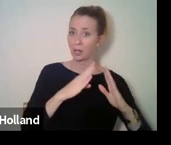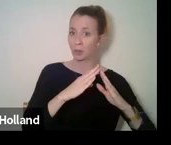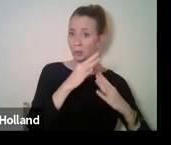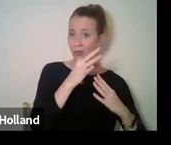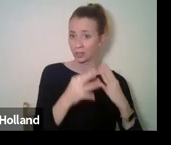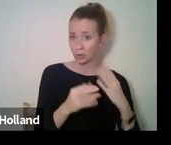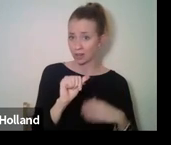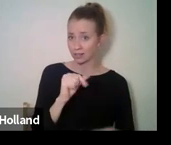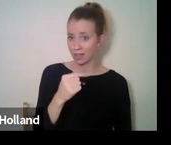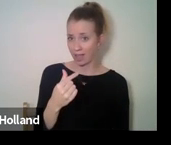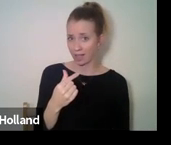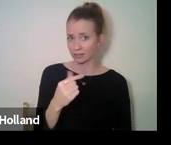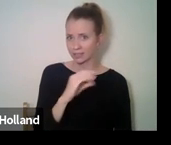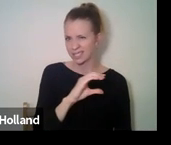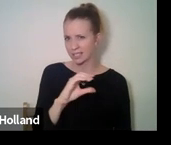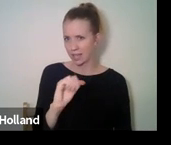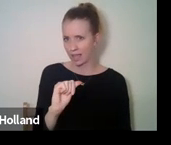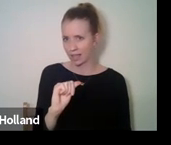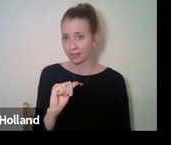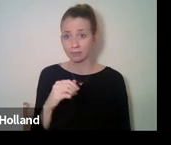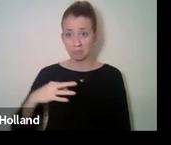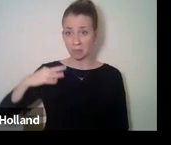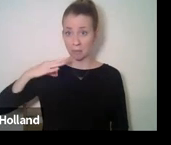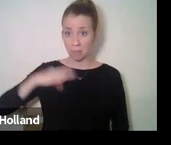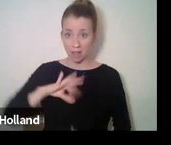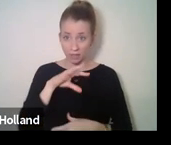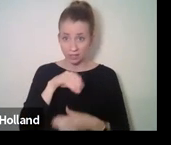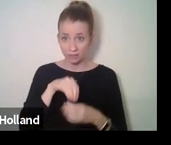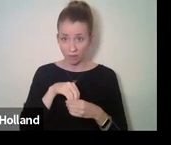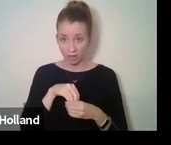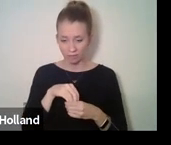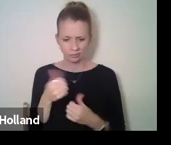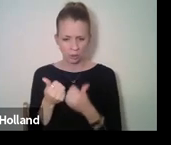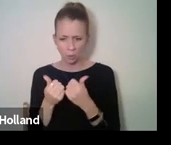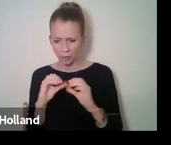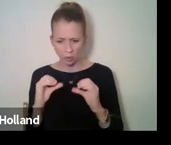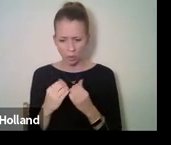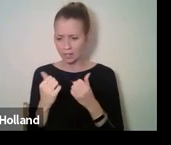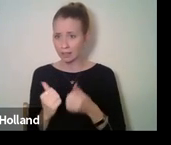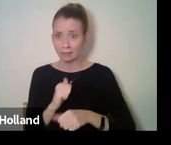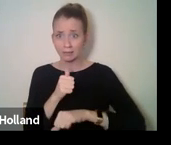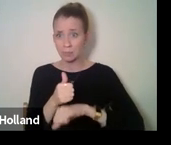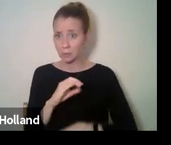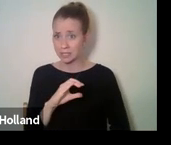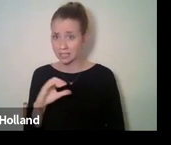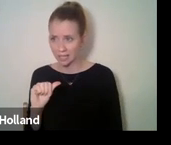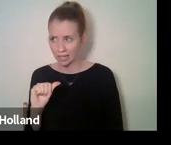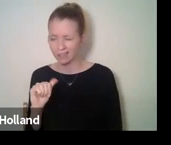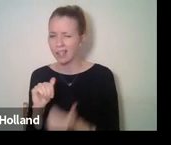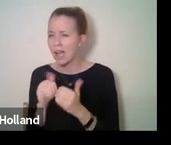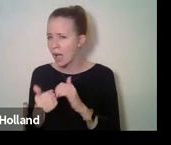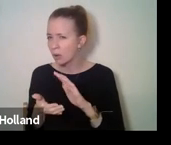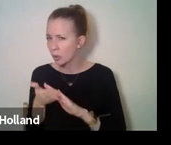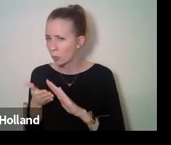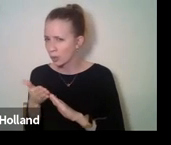a CCA program, which organizations can implement CCA, how it works, and the steps that were